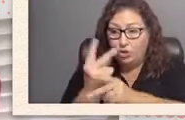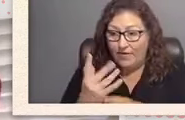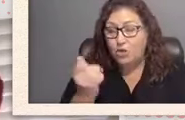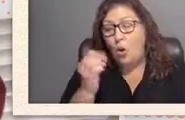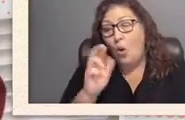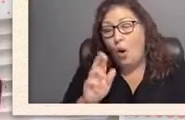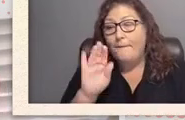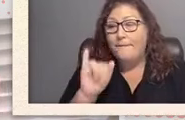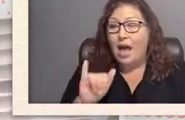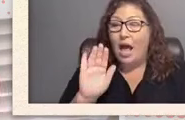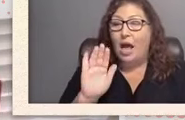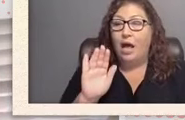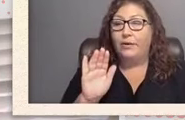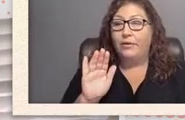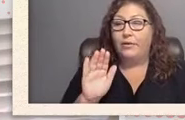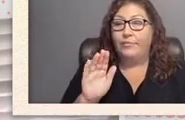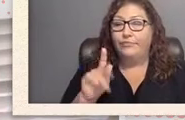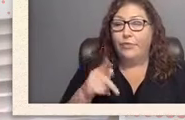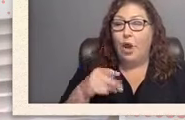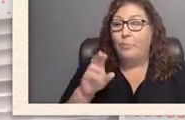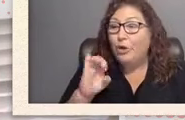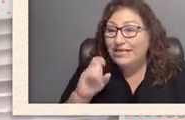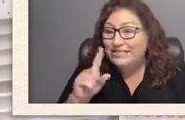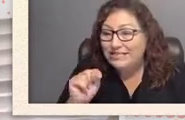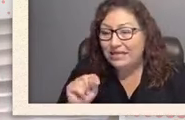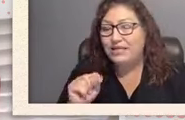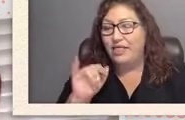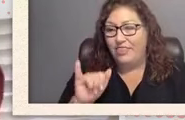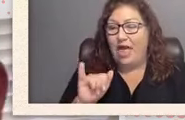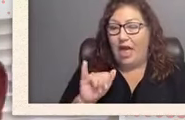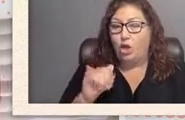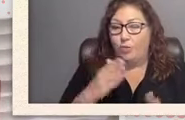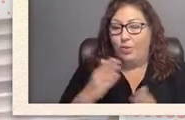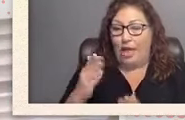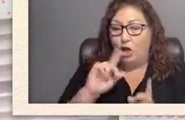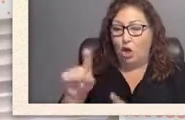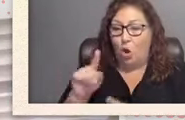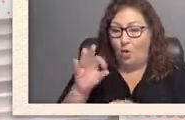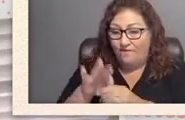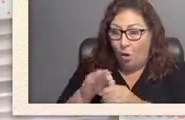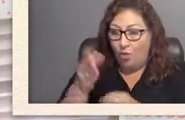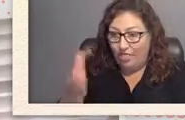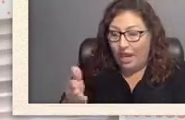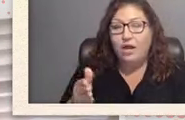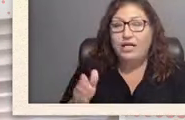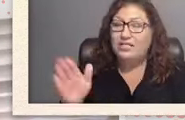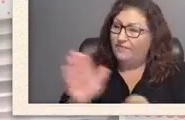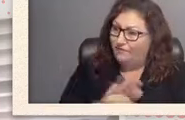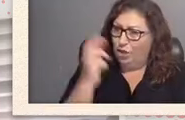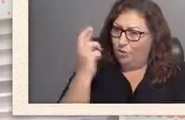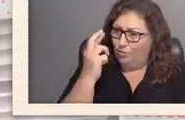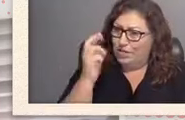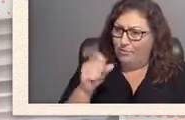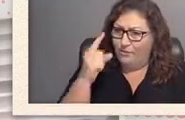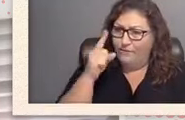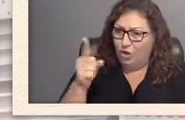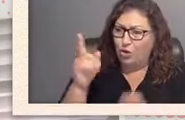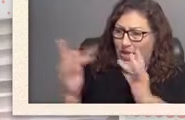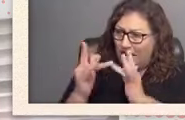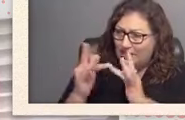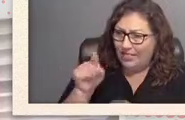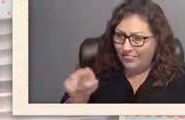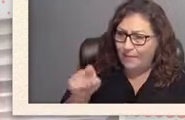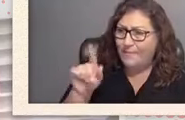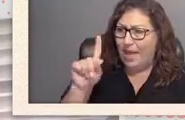a precinct that you're intending to go and vote at, it's fully reasonable for you to get in touch and ask these questions